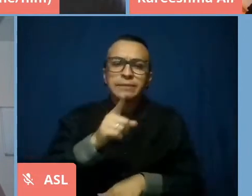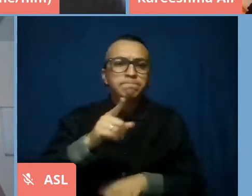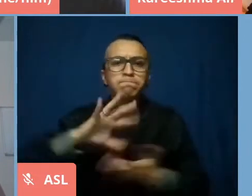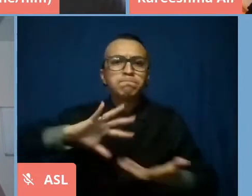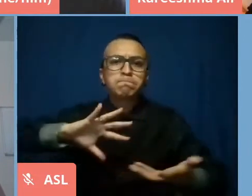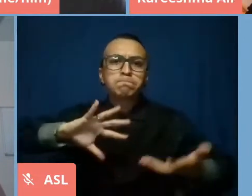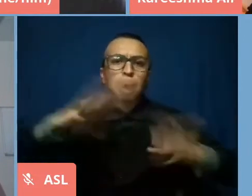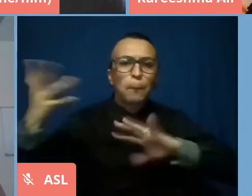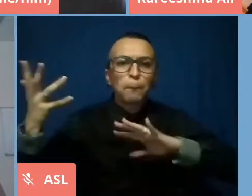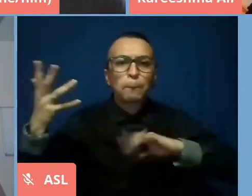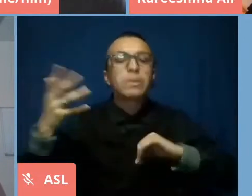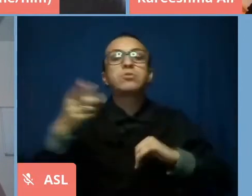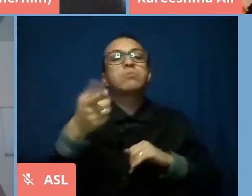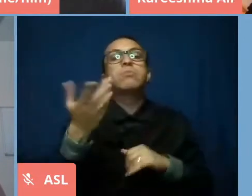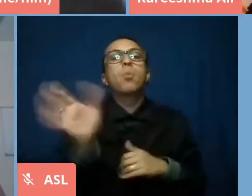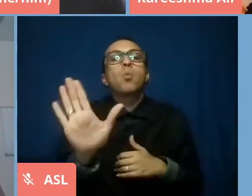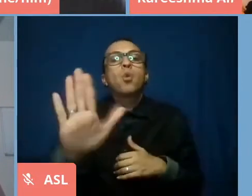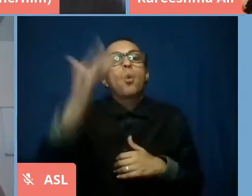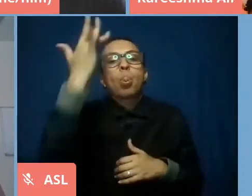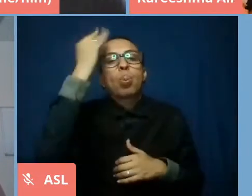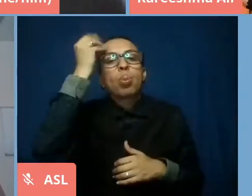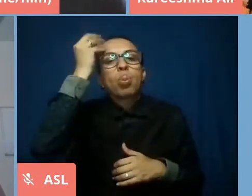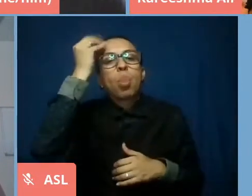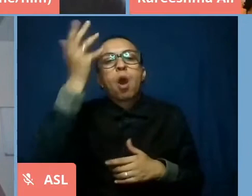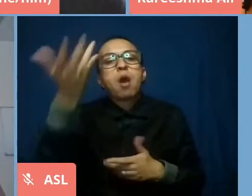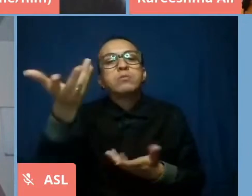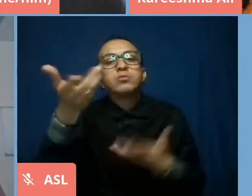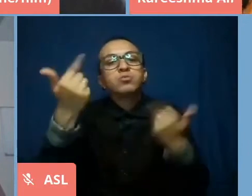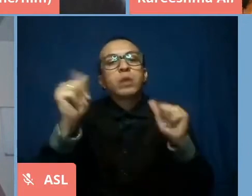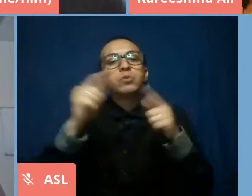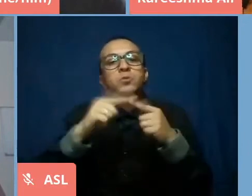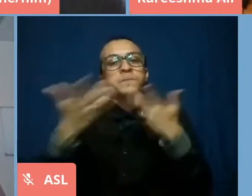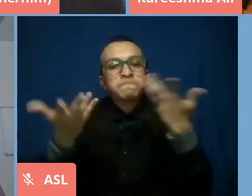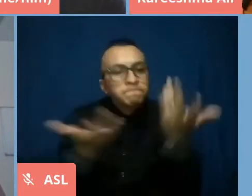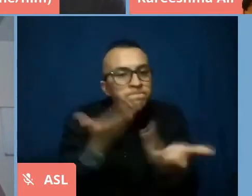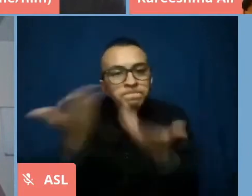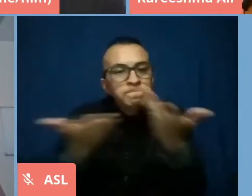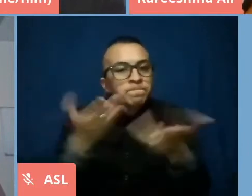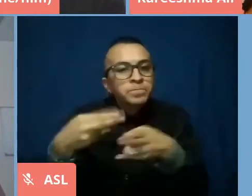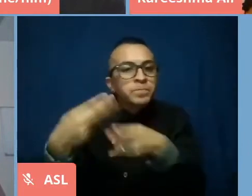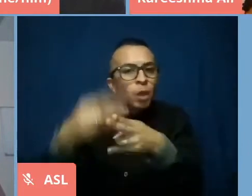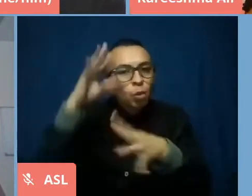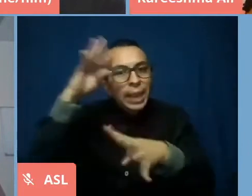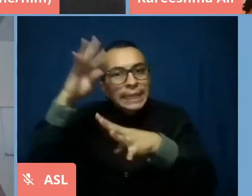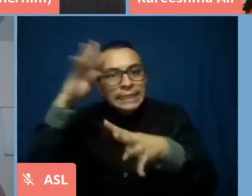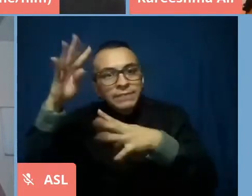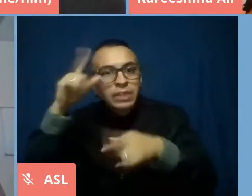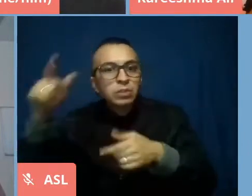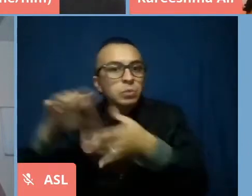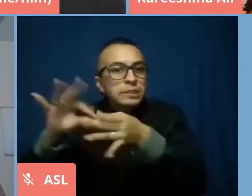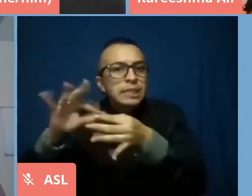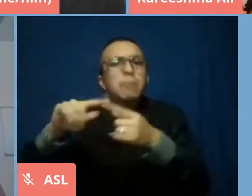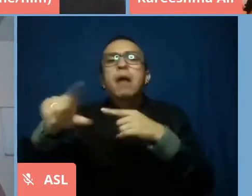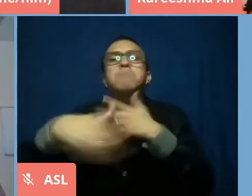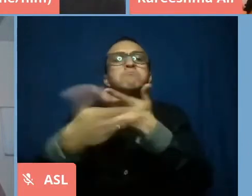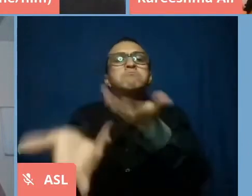test. And so what are your thoughts? You spoke this a little bit in terms of some of the creativity and innovation you're seeing in Marin, but what else would you